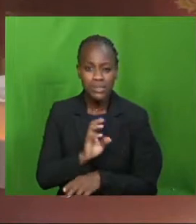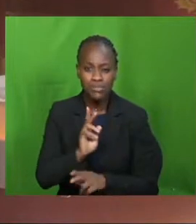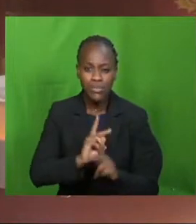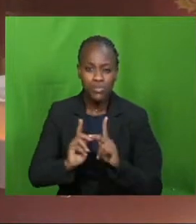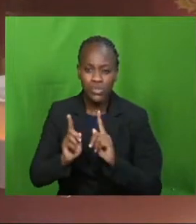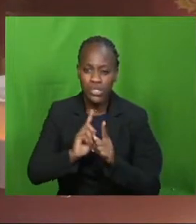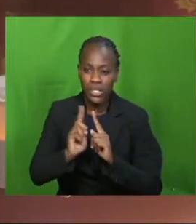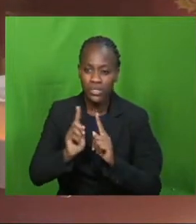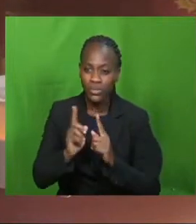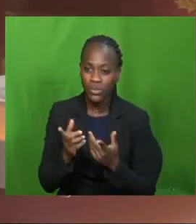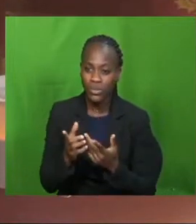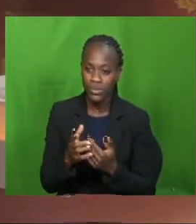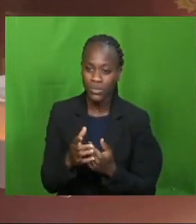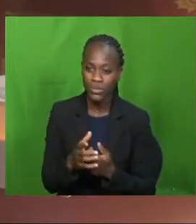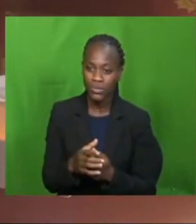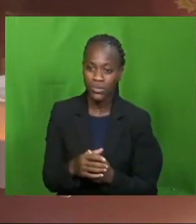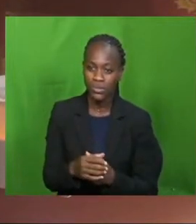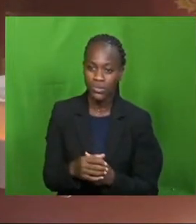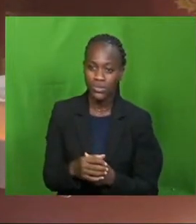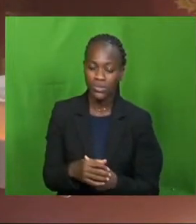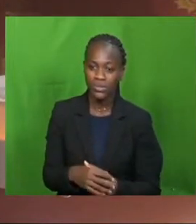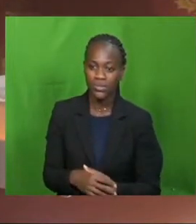this...